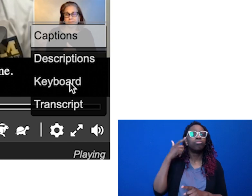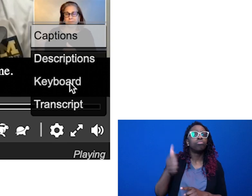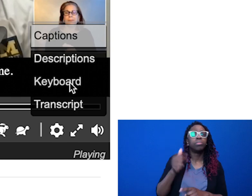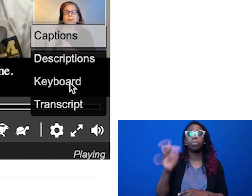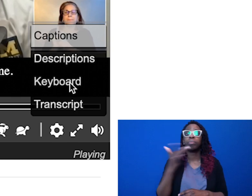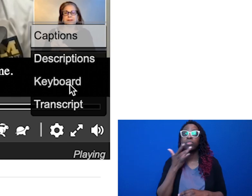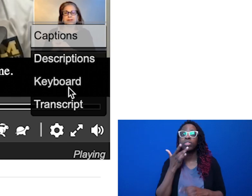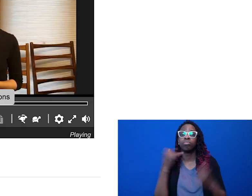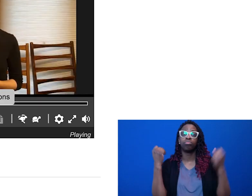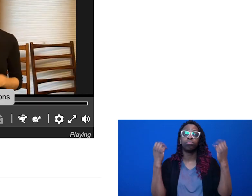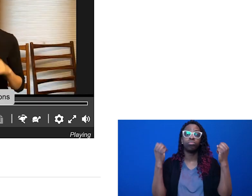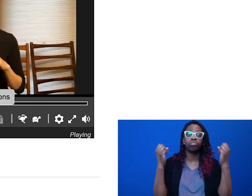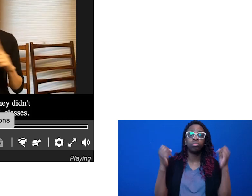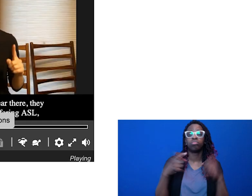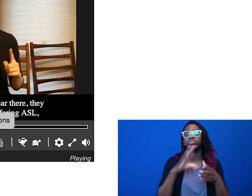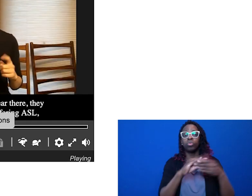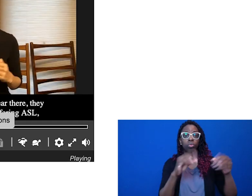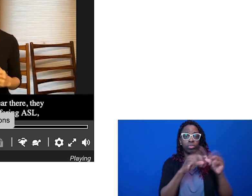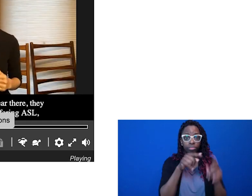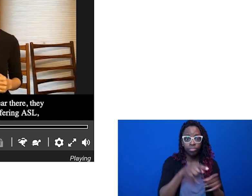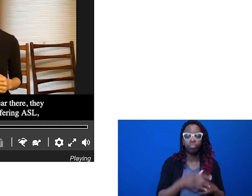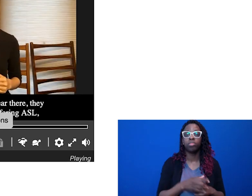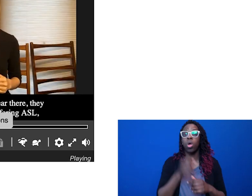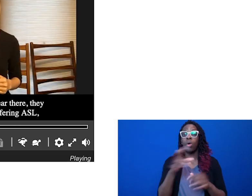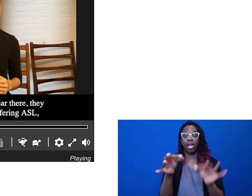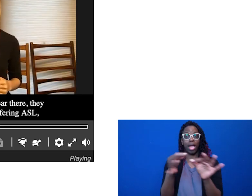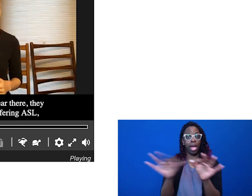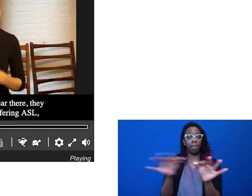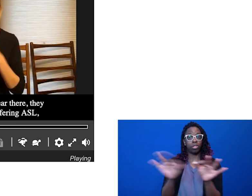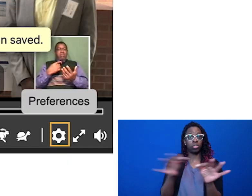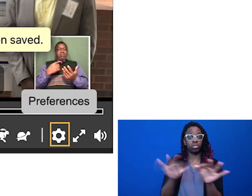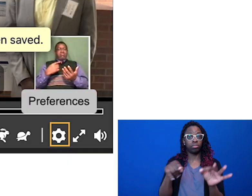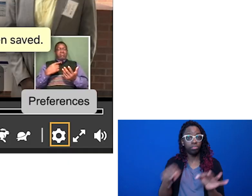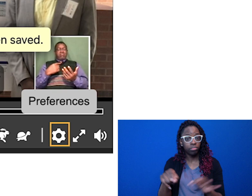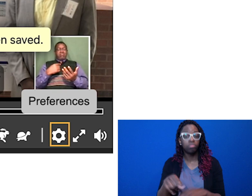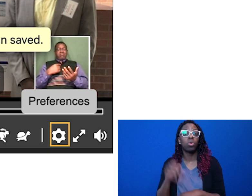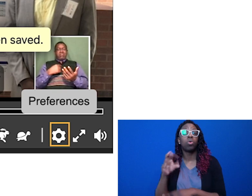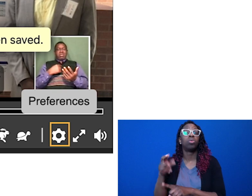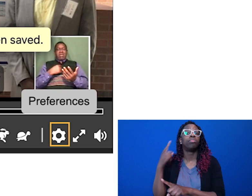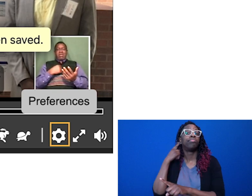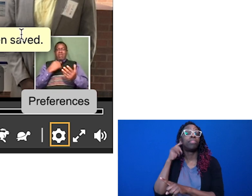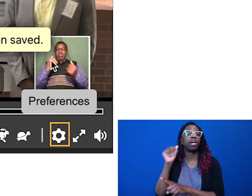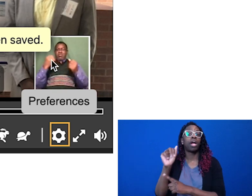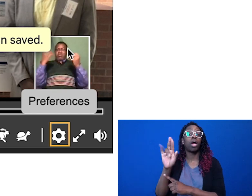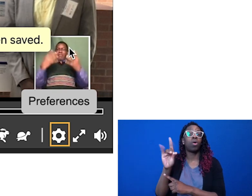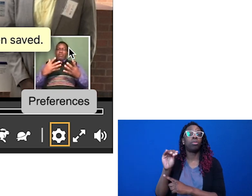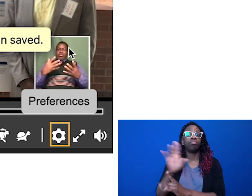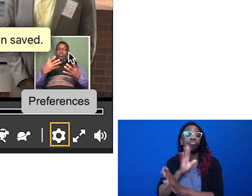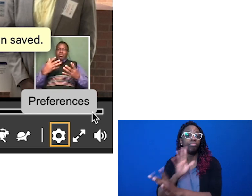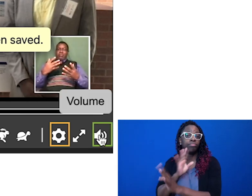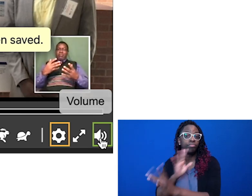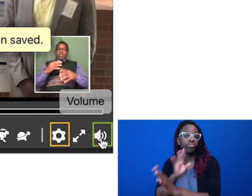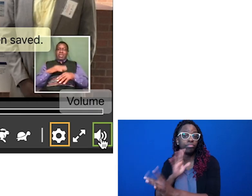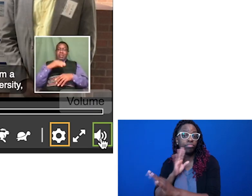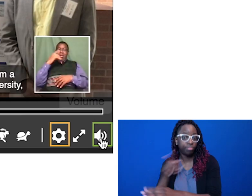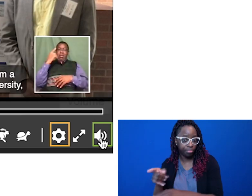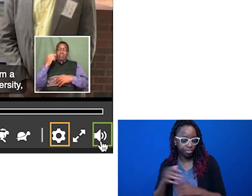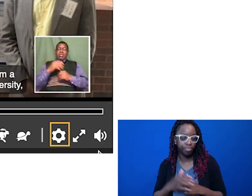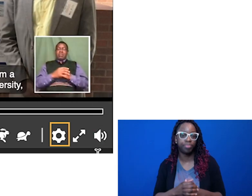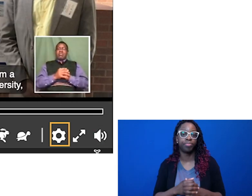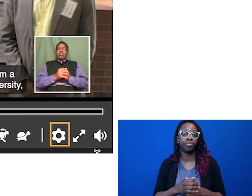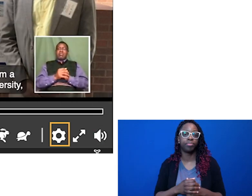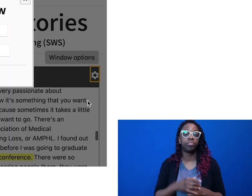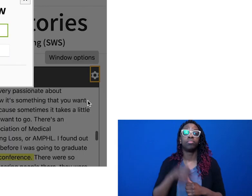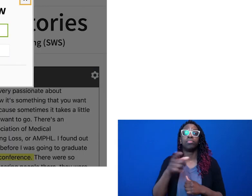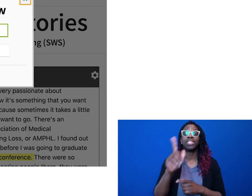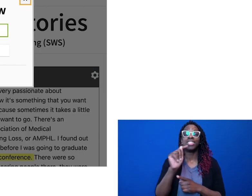experience, you can watch with ASL and captions, or listen in English with or without simultaneous sign